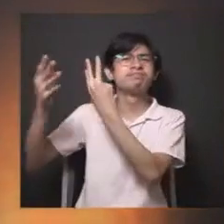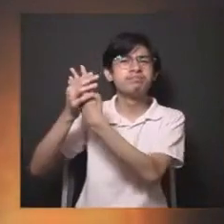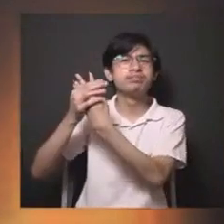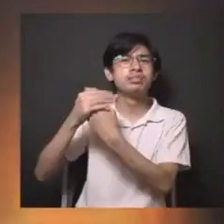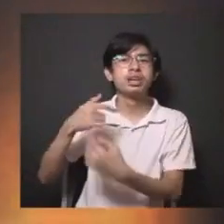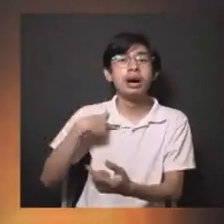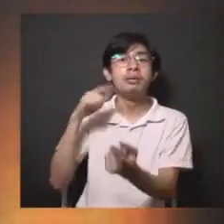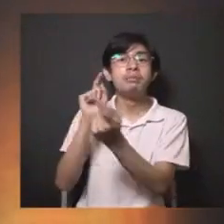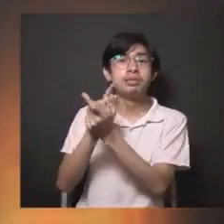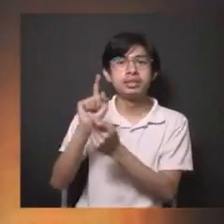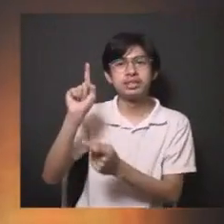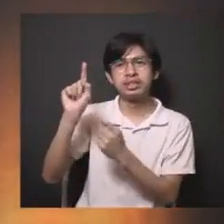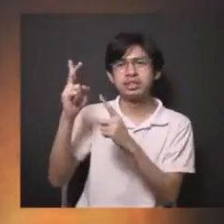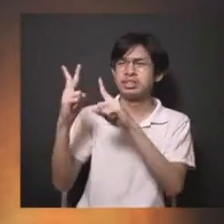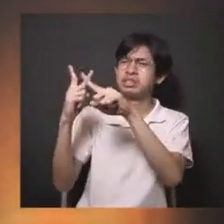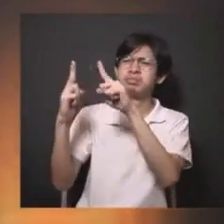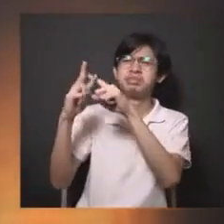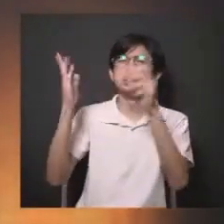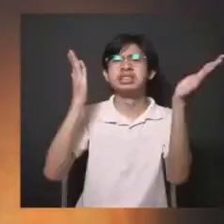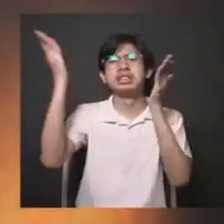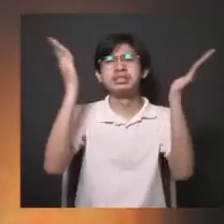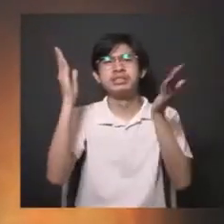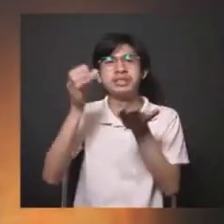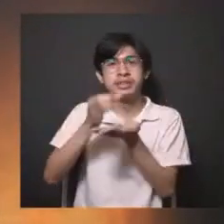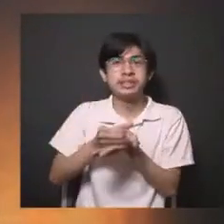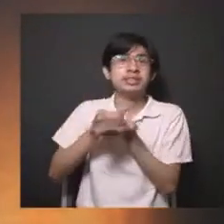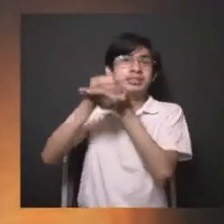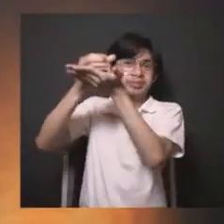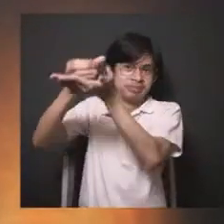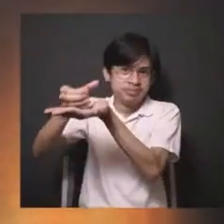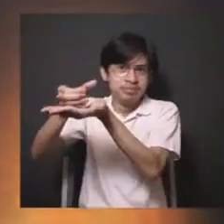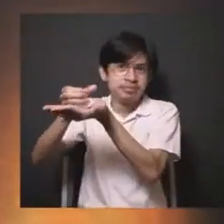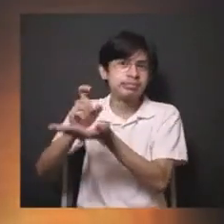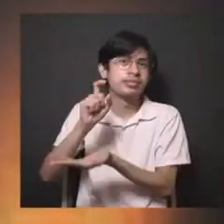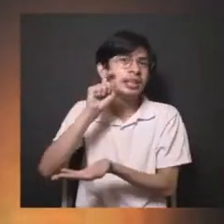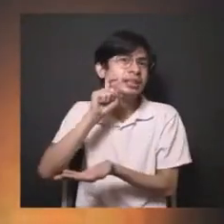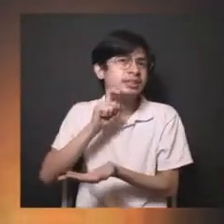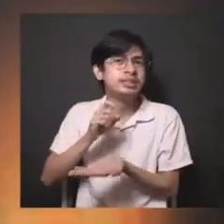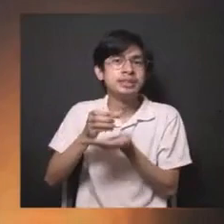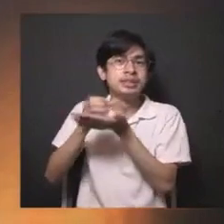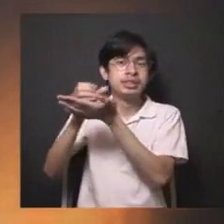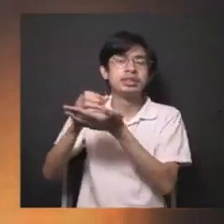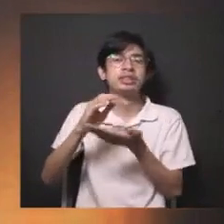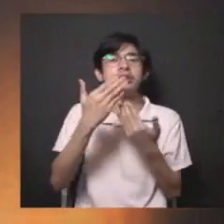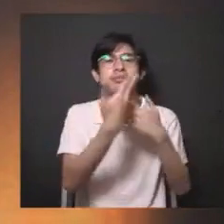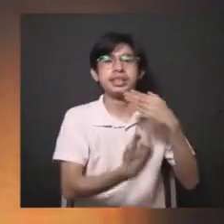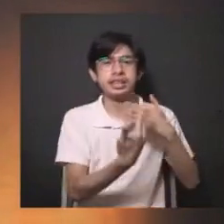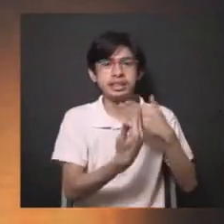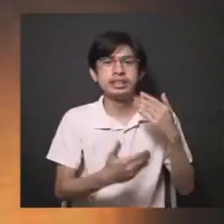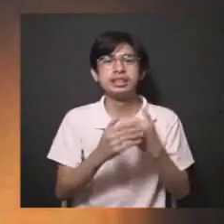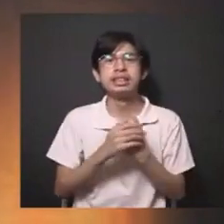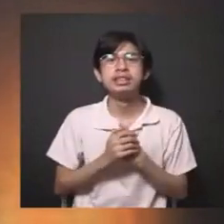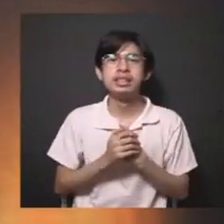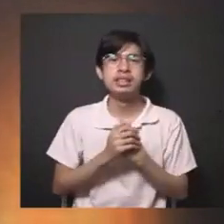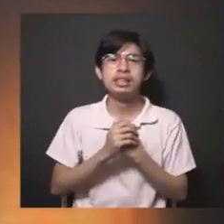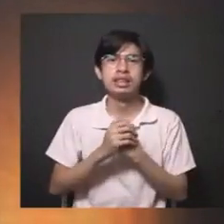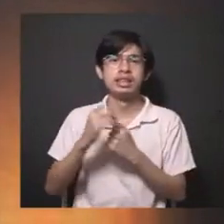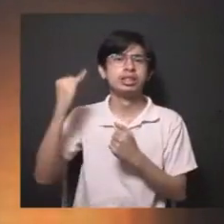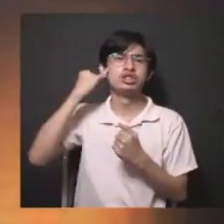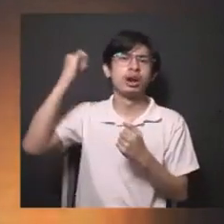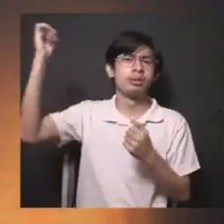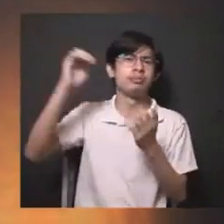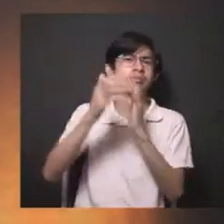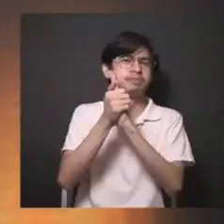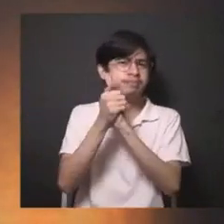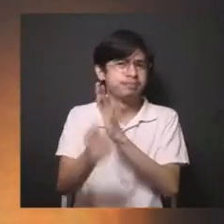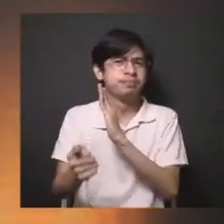and the baker, both of whom have dreams. And then because Joseph is such a master of interpreting dreams, he interprets